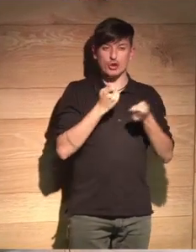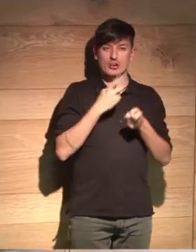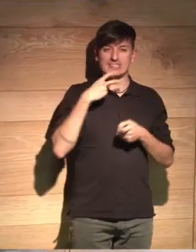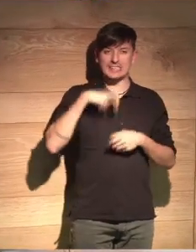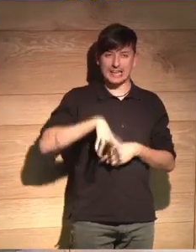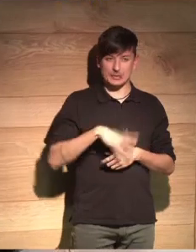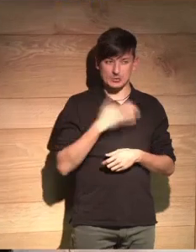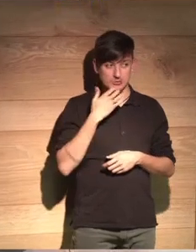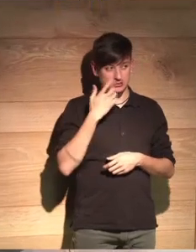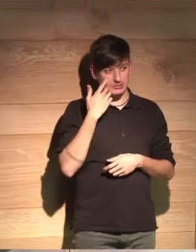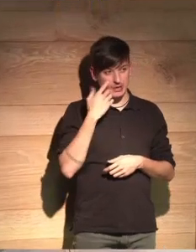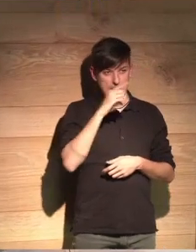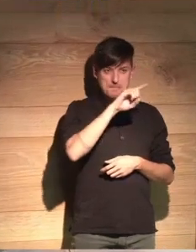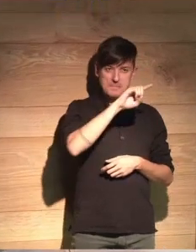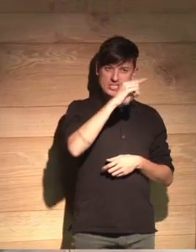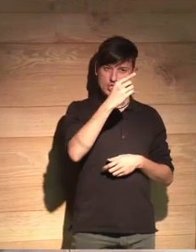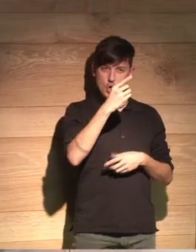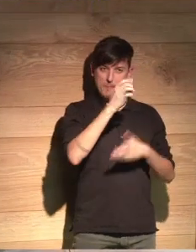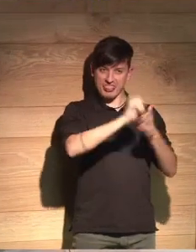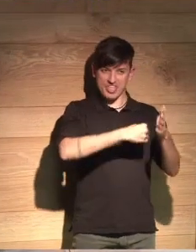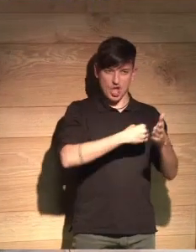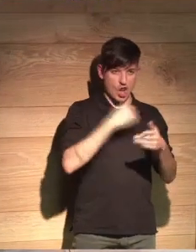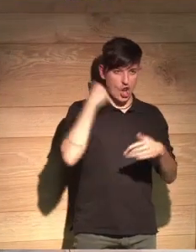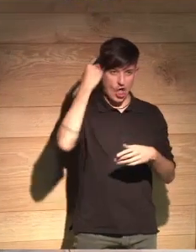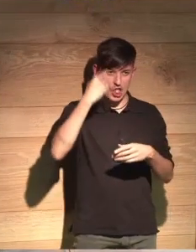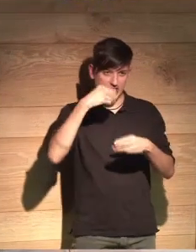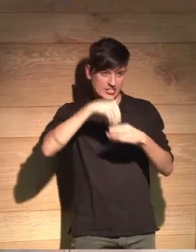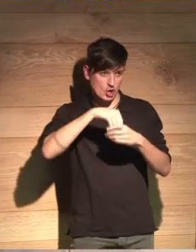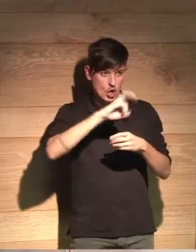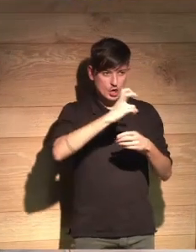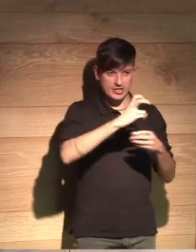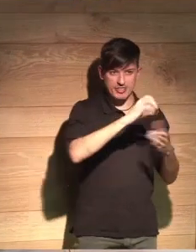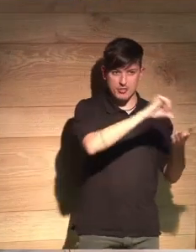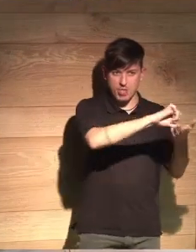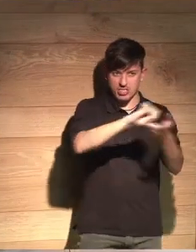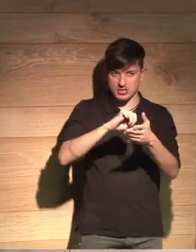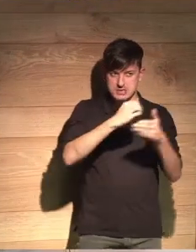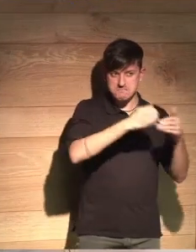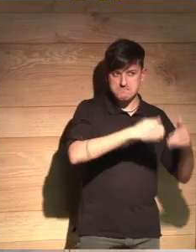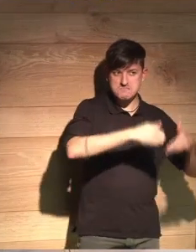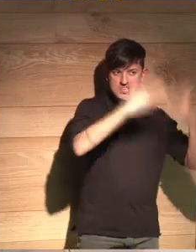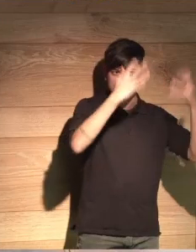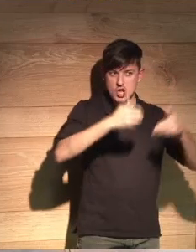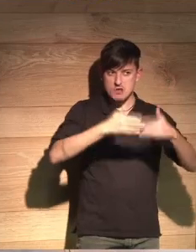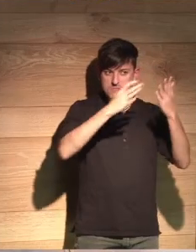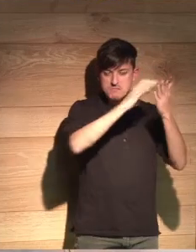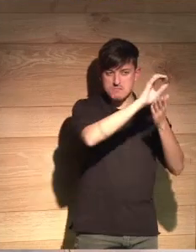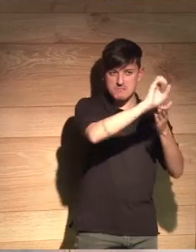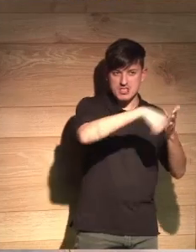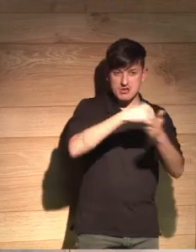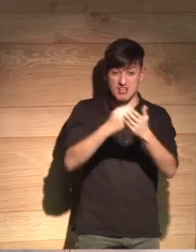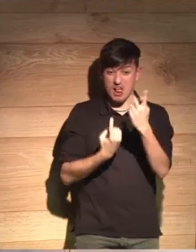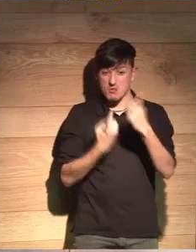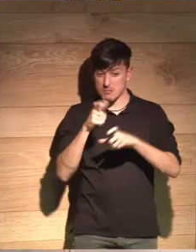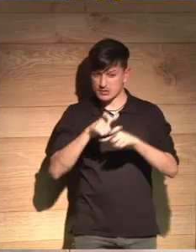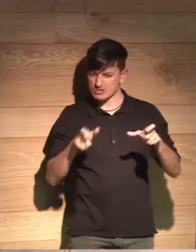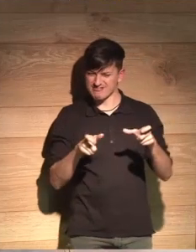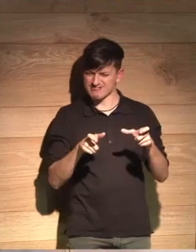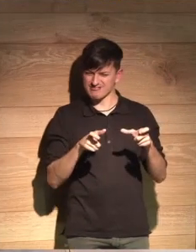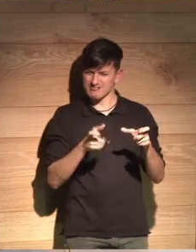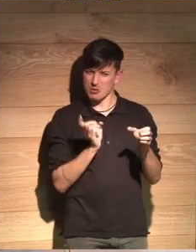If we have a look at, for example, the empty apartments in London and other cities, we see that there's people that do not contribute